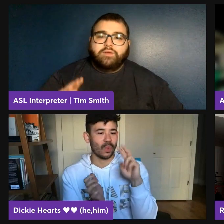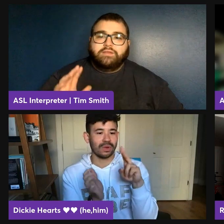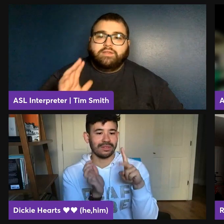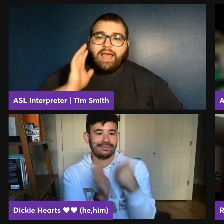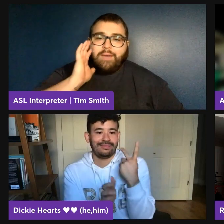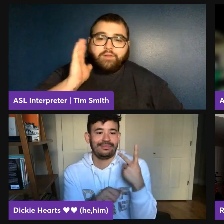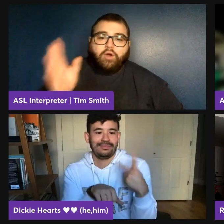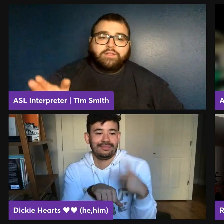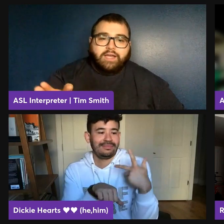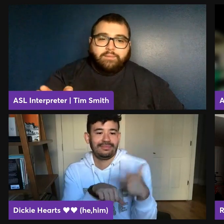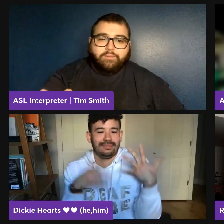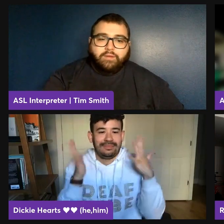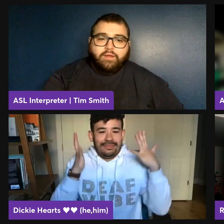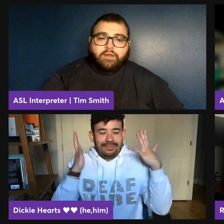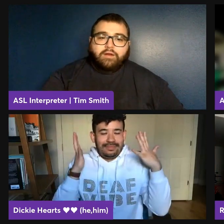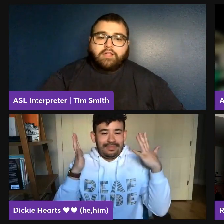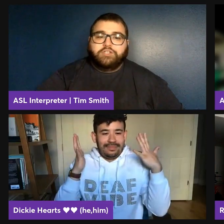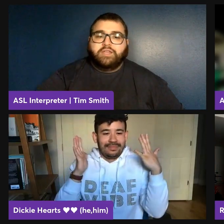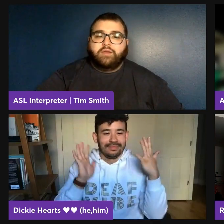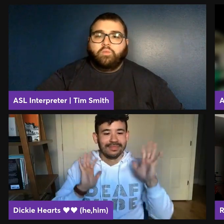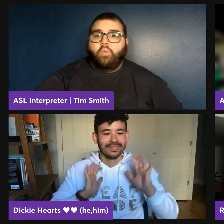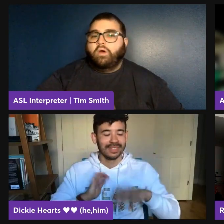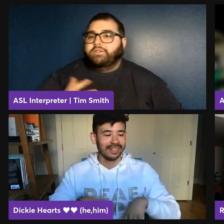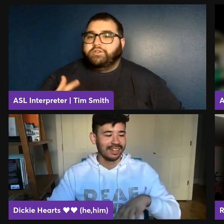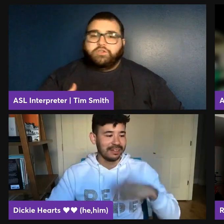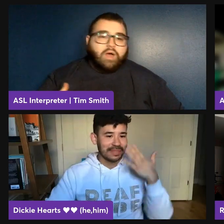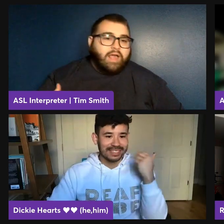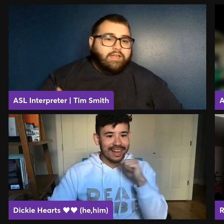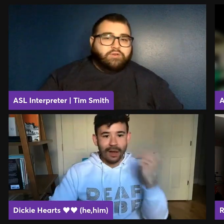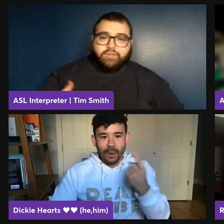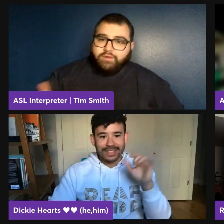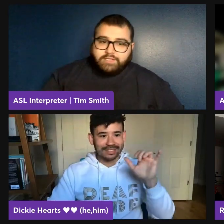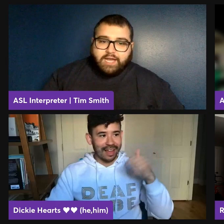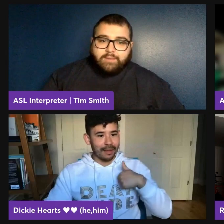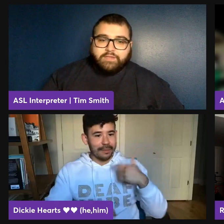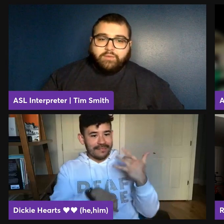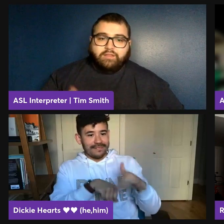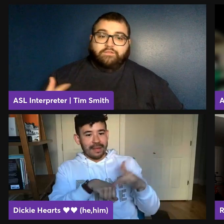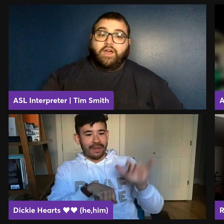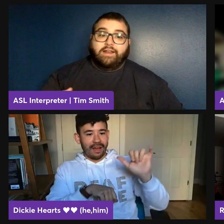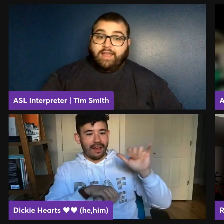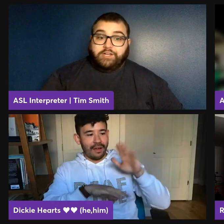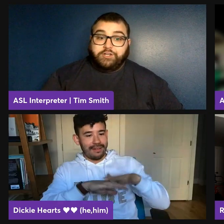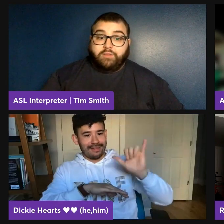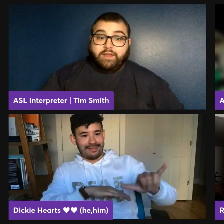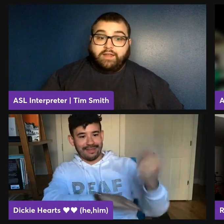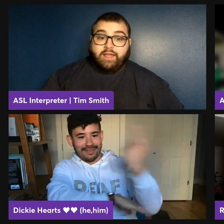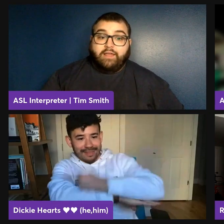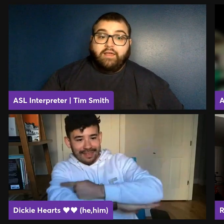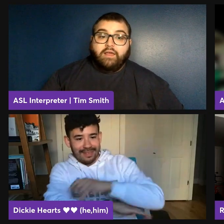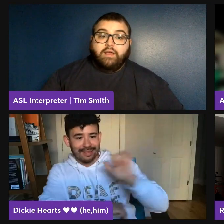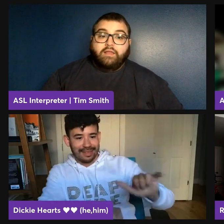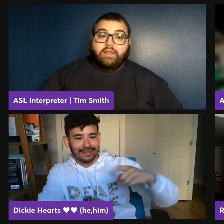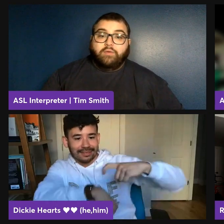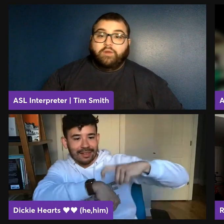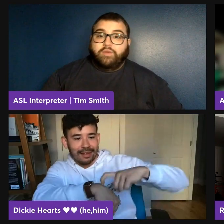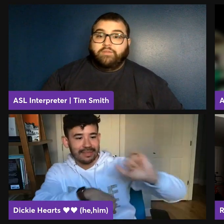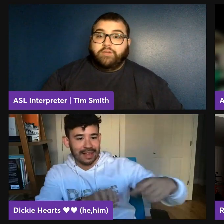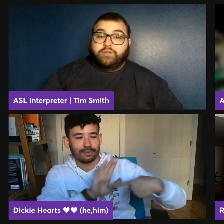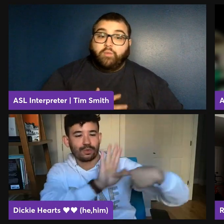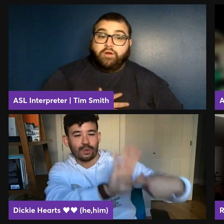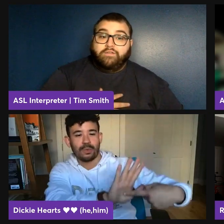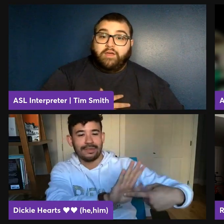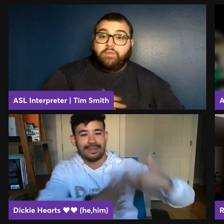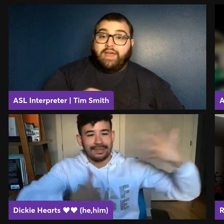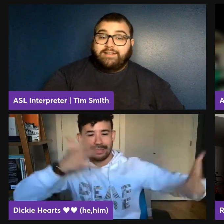something that was happening all the time, not just like once or twice or three times. Like, we had to find that show that day. Like, you know, we have to